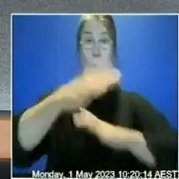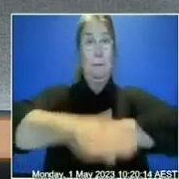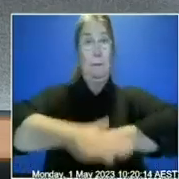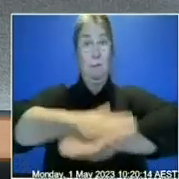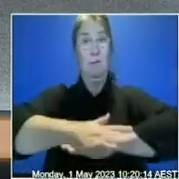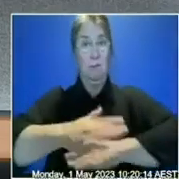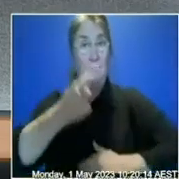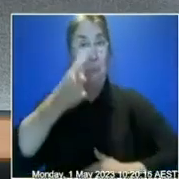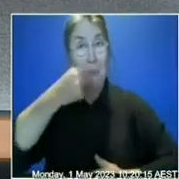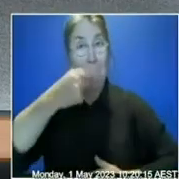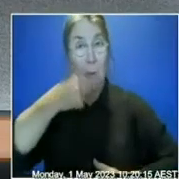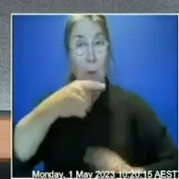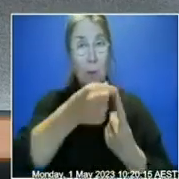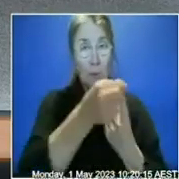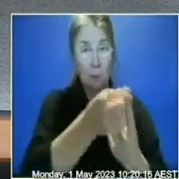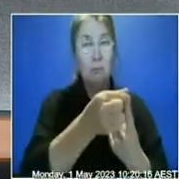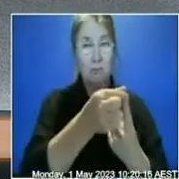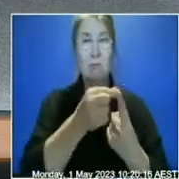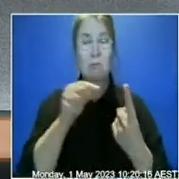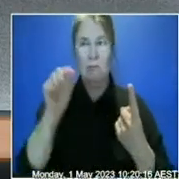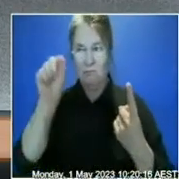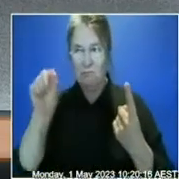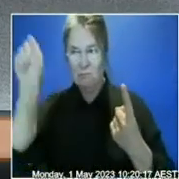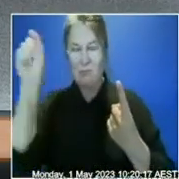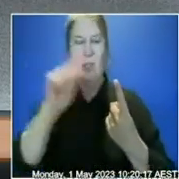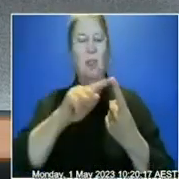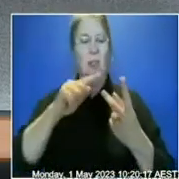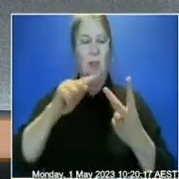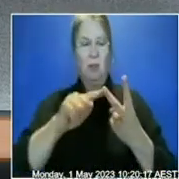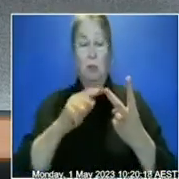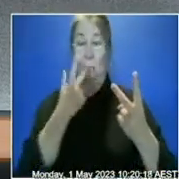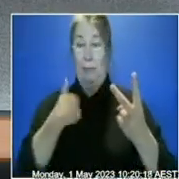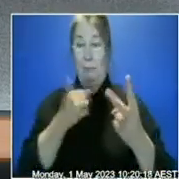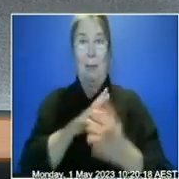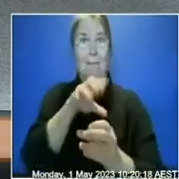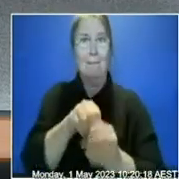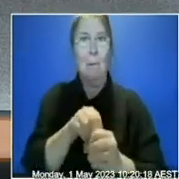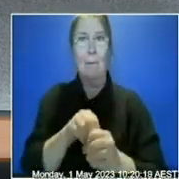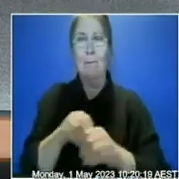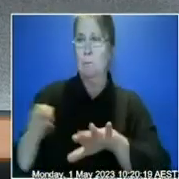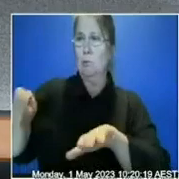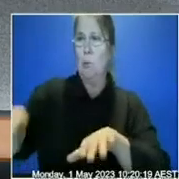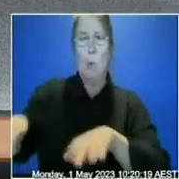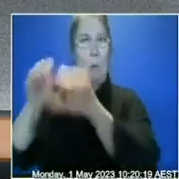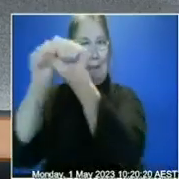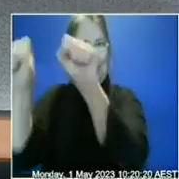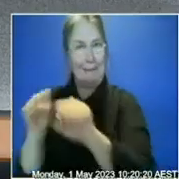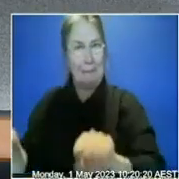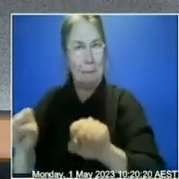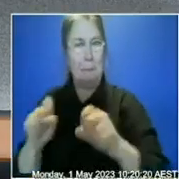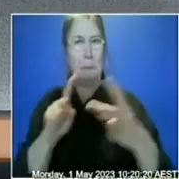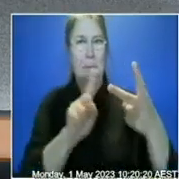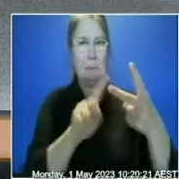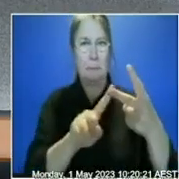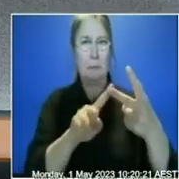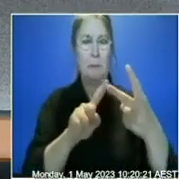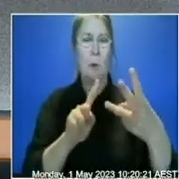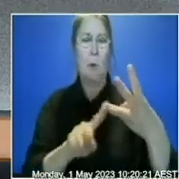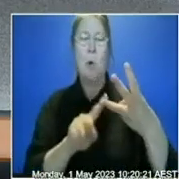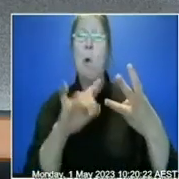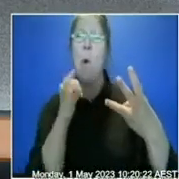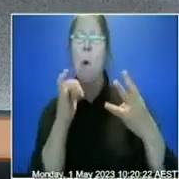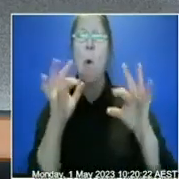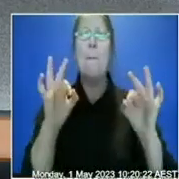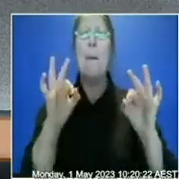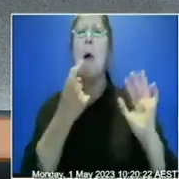if you are on a family reunification order, so the court has asked you to seek treatment, so that there are some things, or you have a